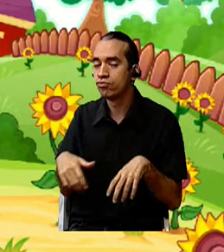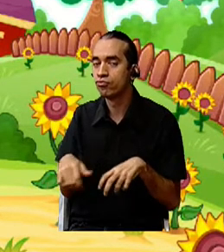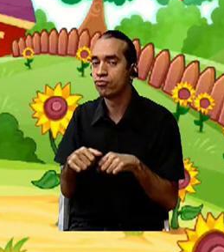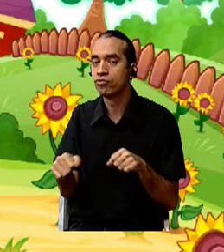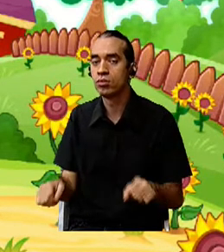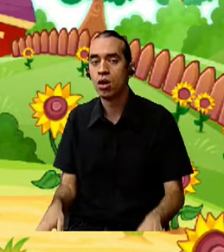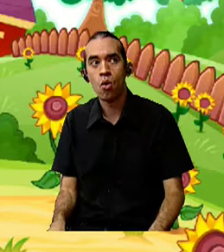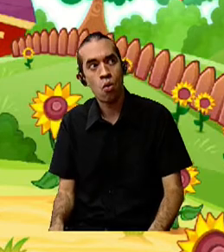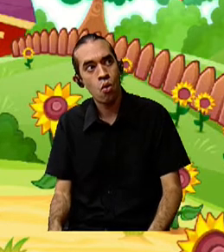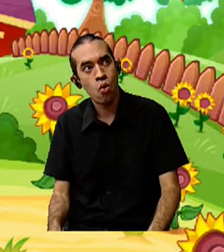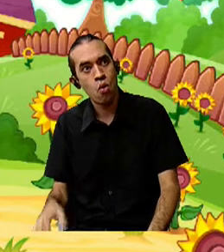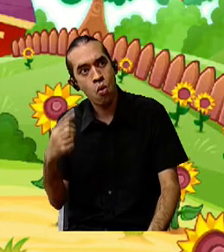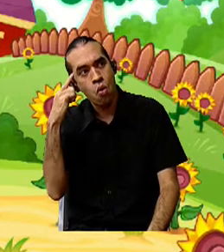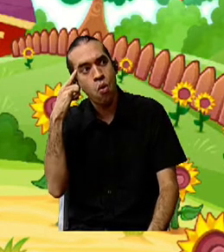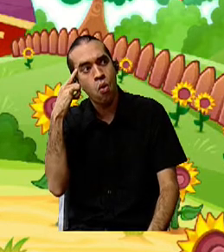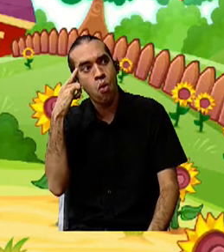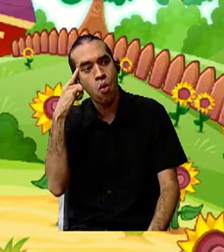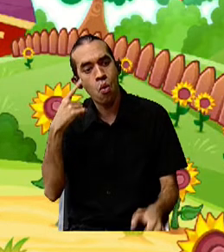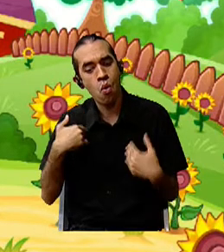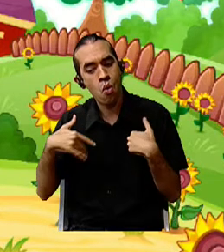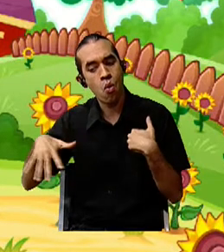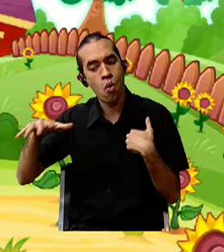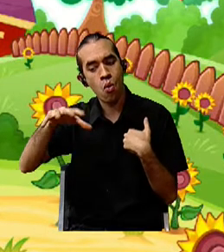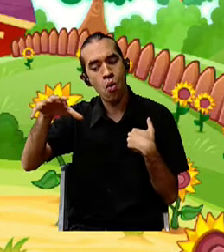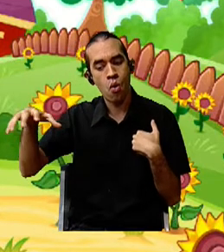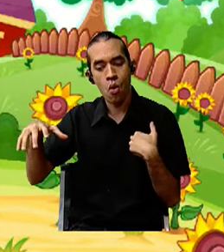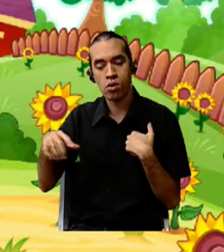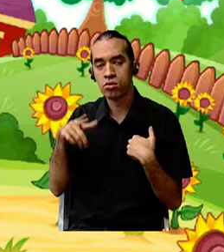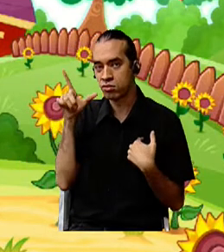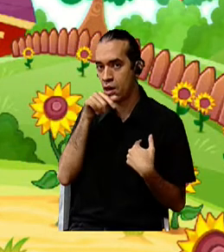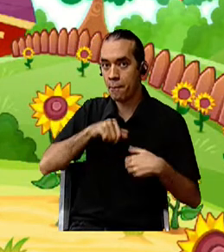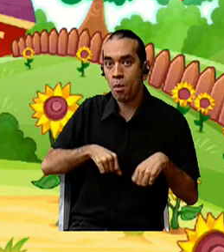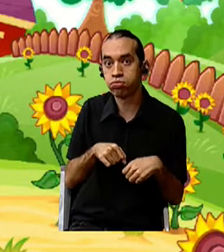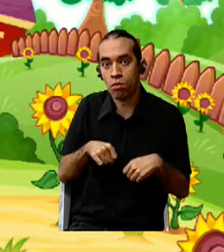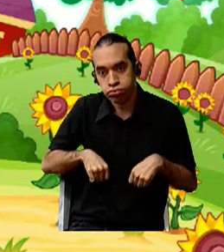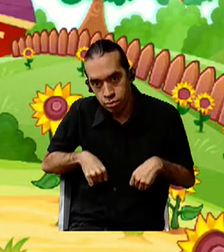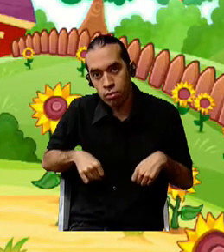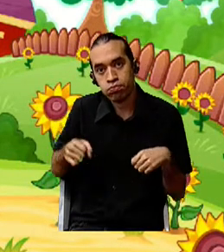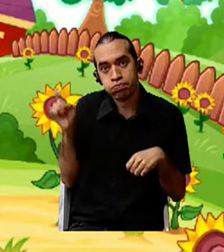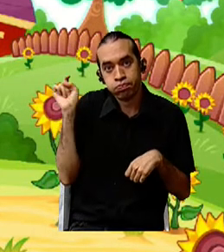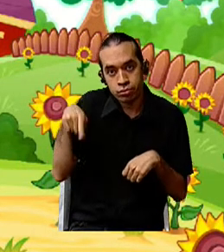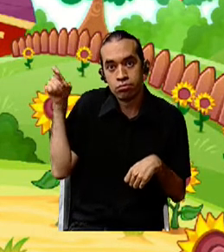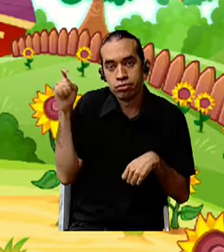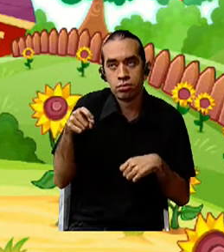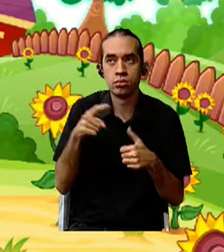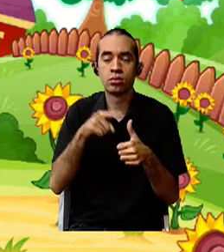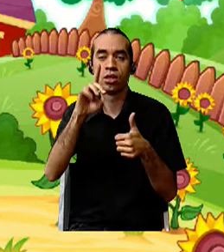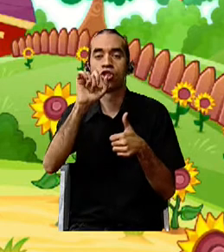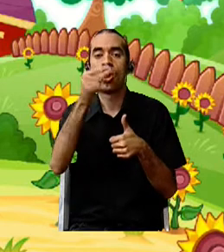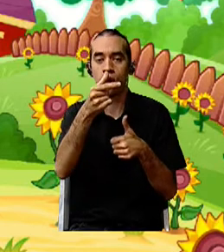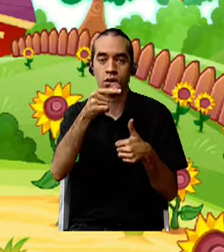Oh, I think they're animals, Chuli. We have a dog, we have a